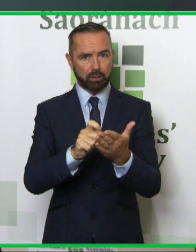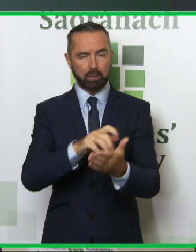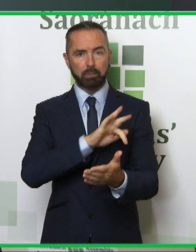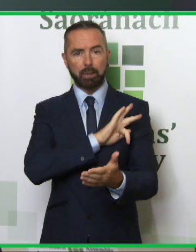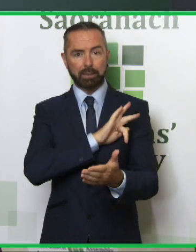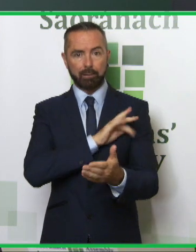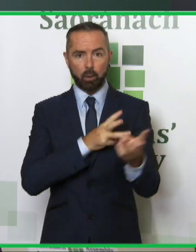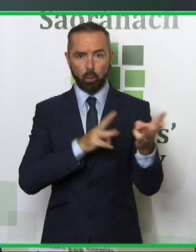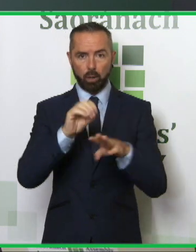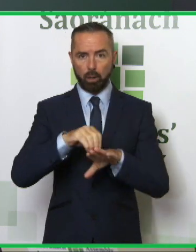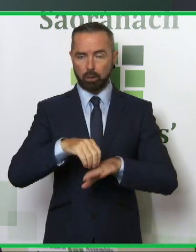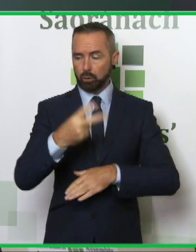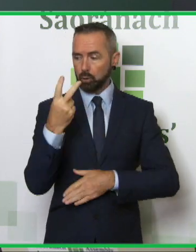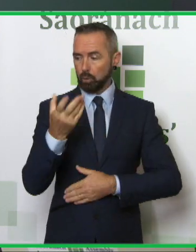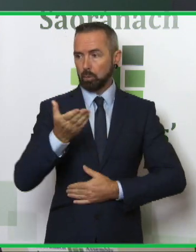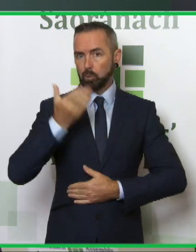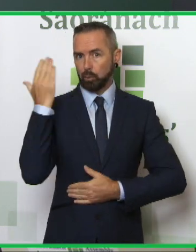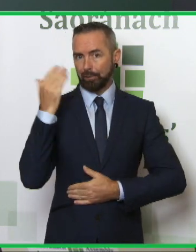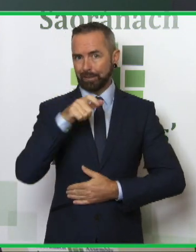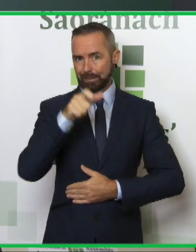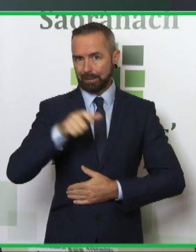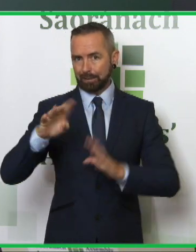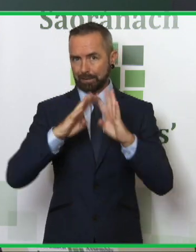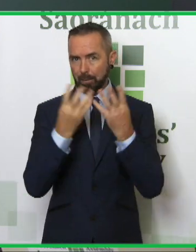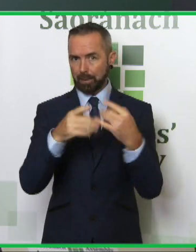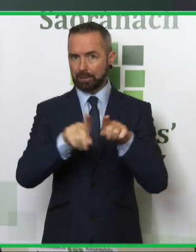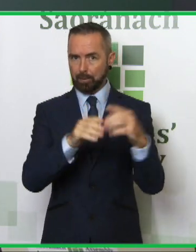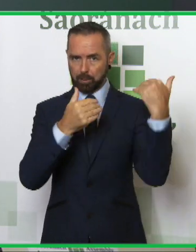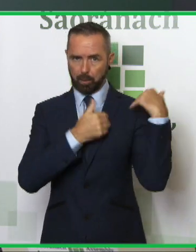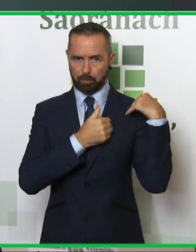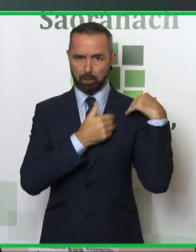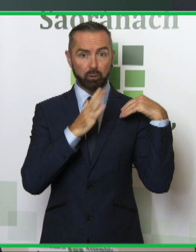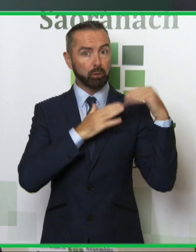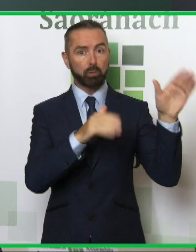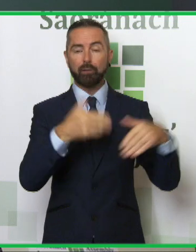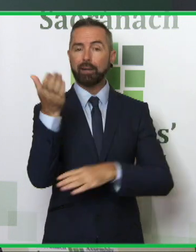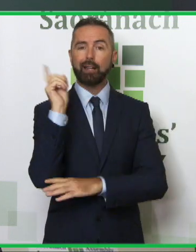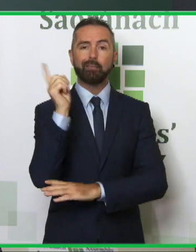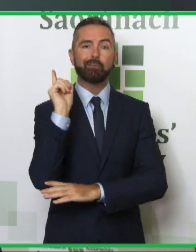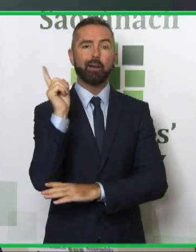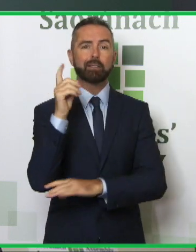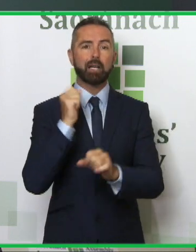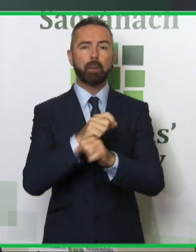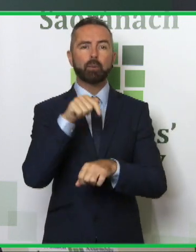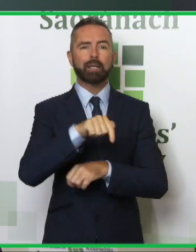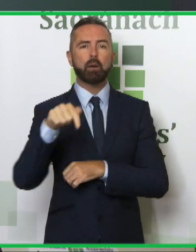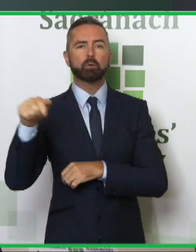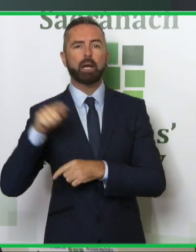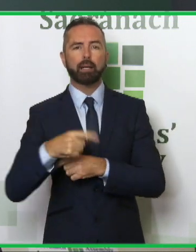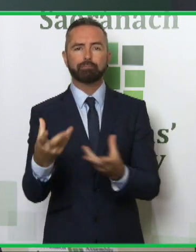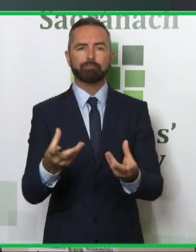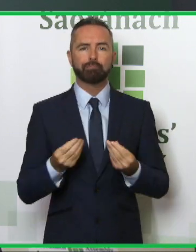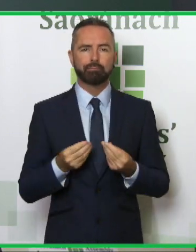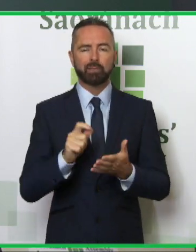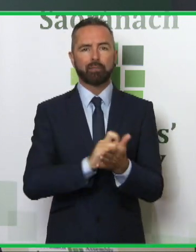previous citizens' assemblies in this role, just providing advice on the taking and counting of votes. And